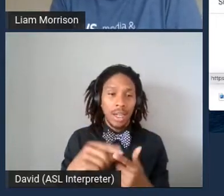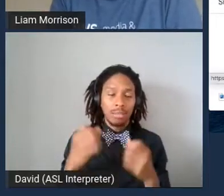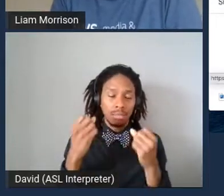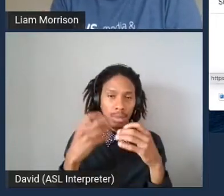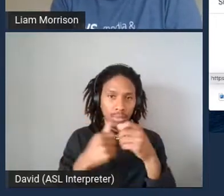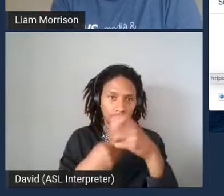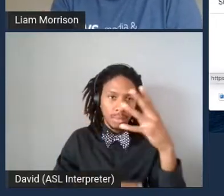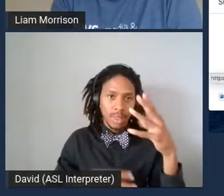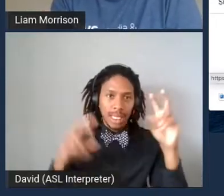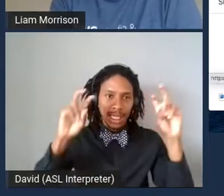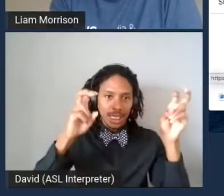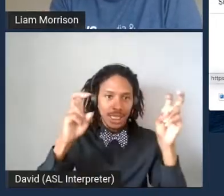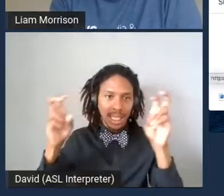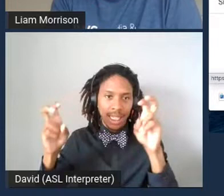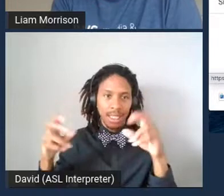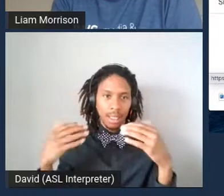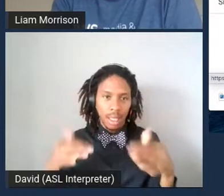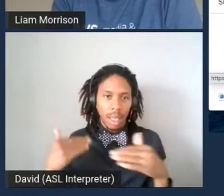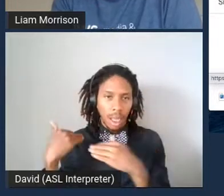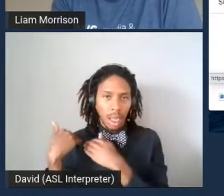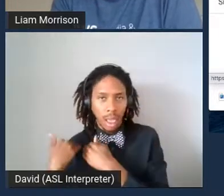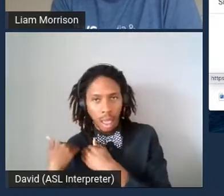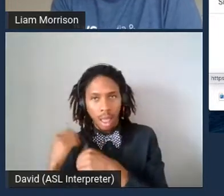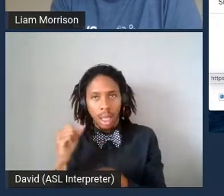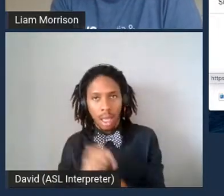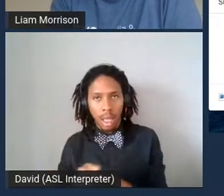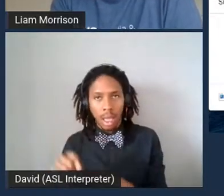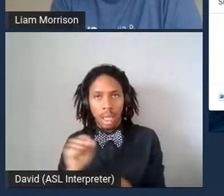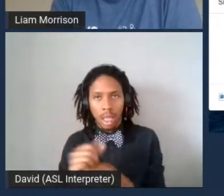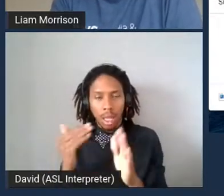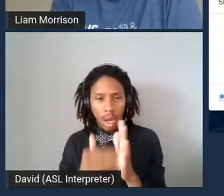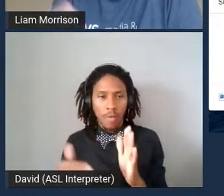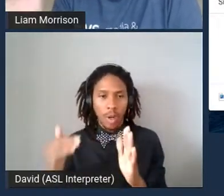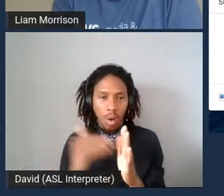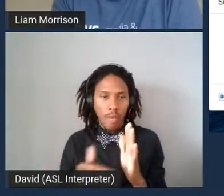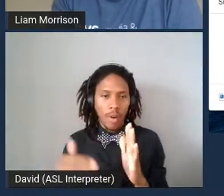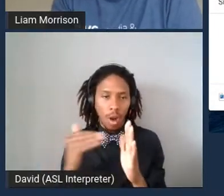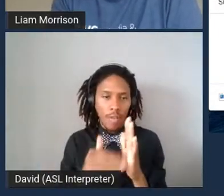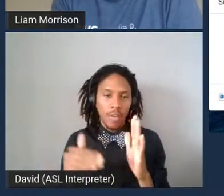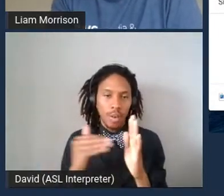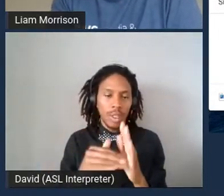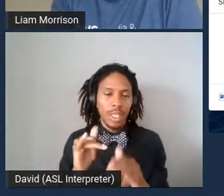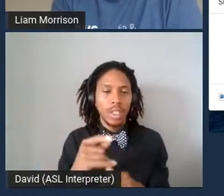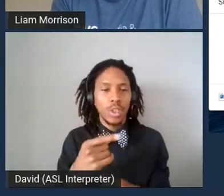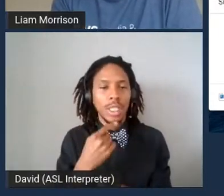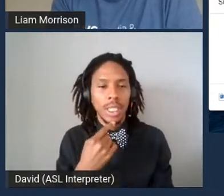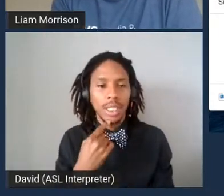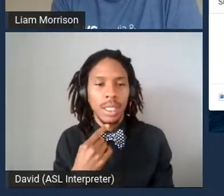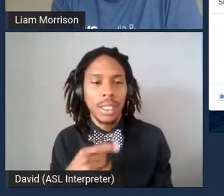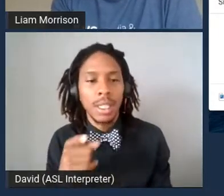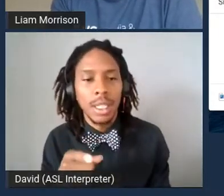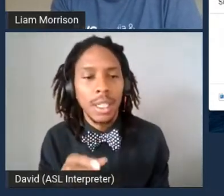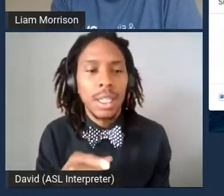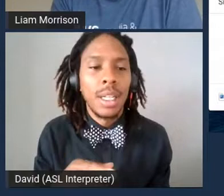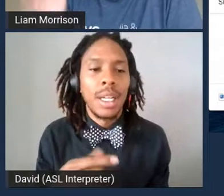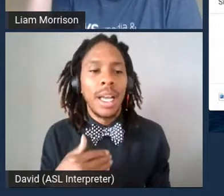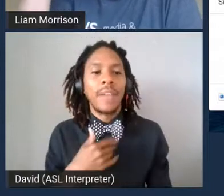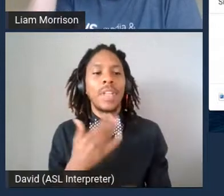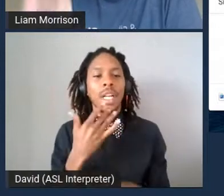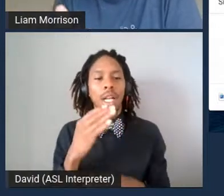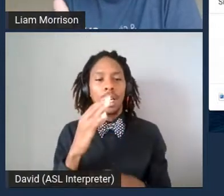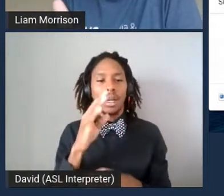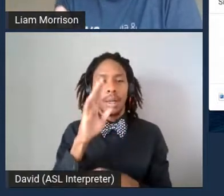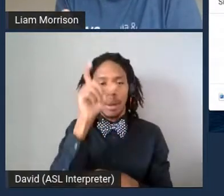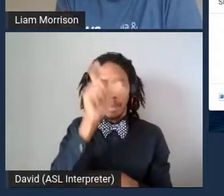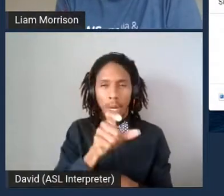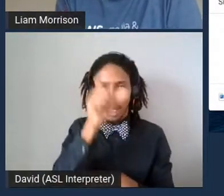actually becomes a pretty daunting task that is very repetitive. So that's where you can say, here's where the color bars end. You